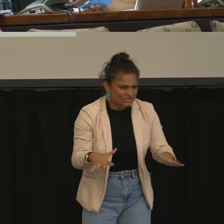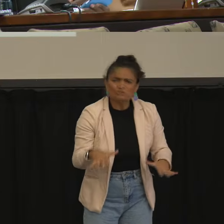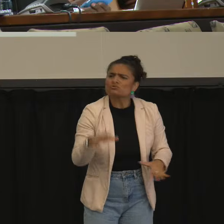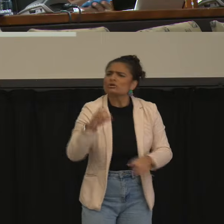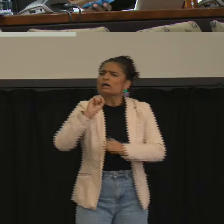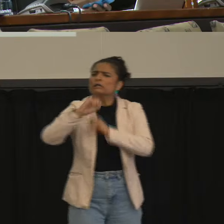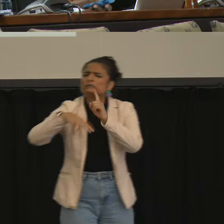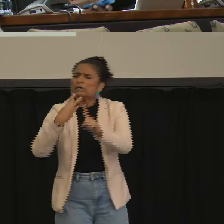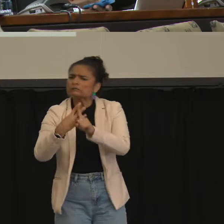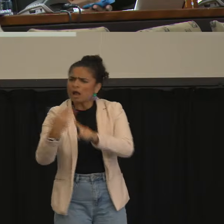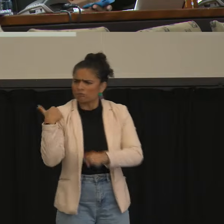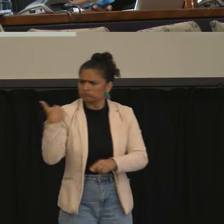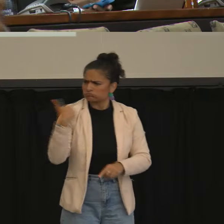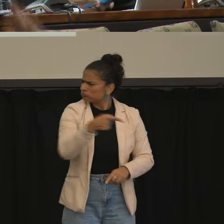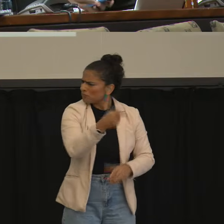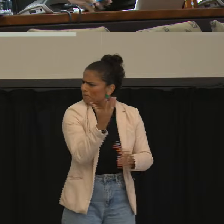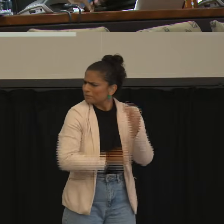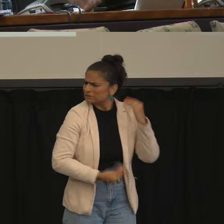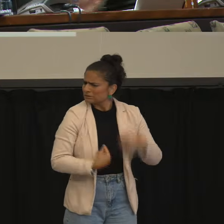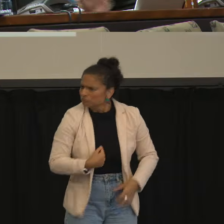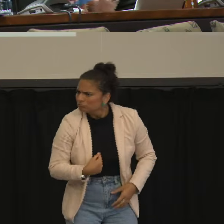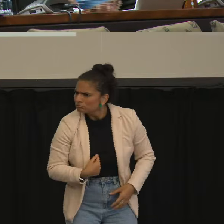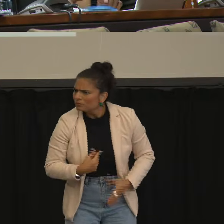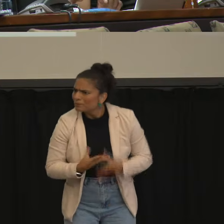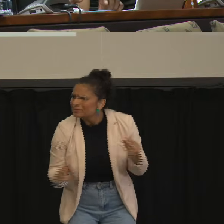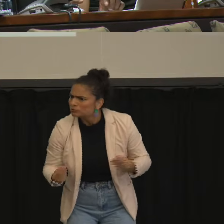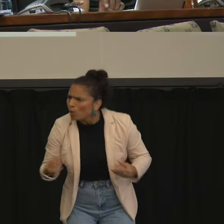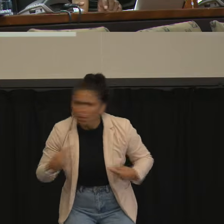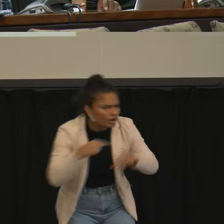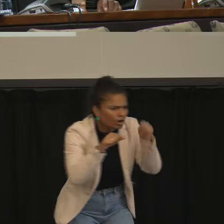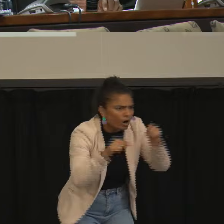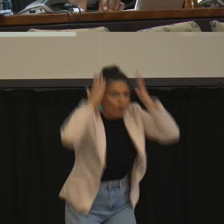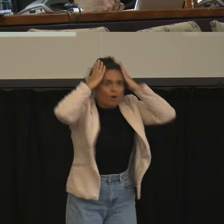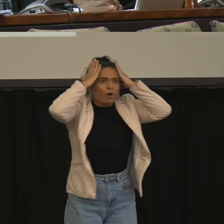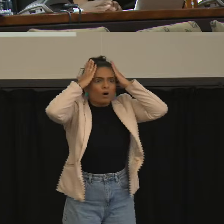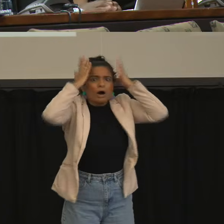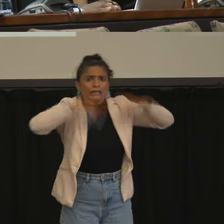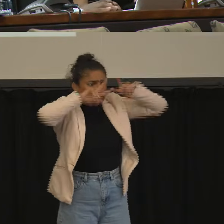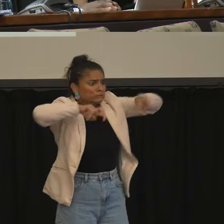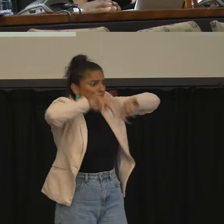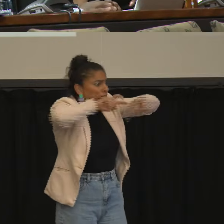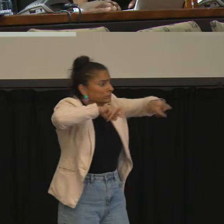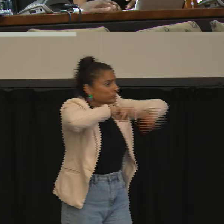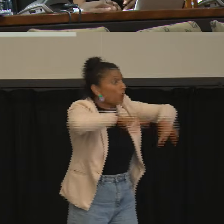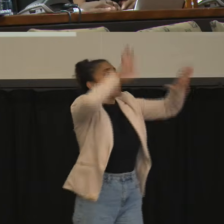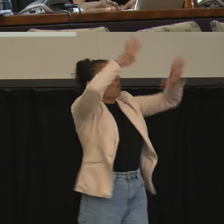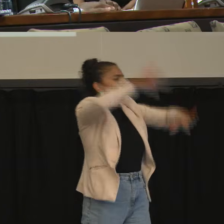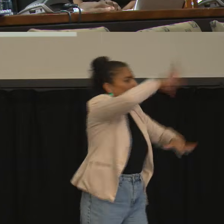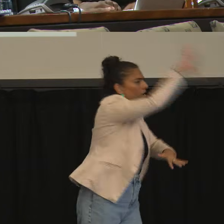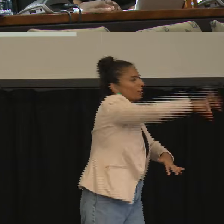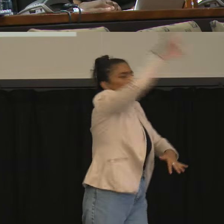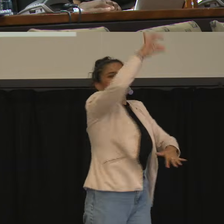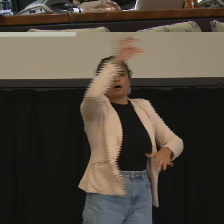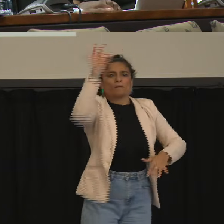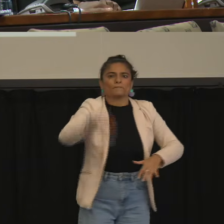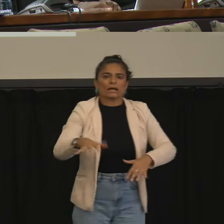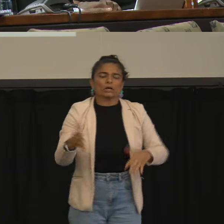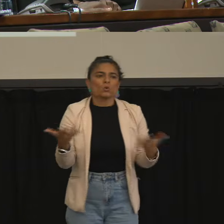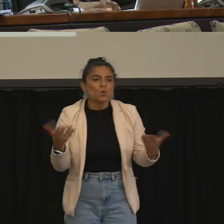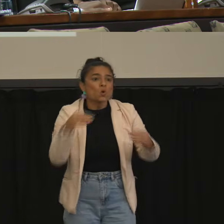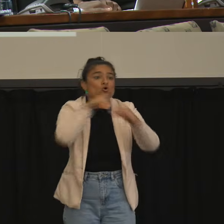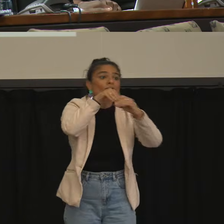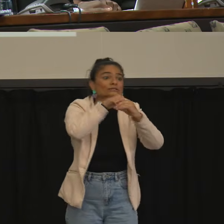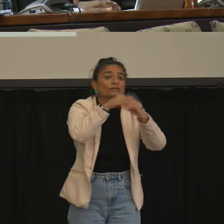So at HandLab, we shared all our feedback, and then SADiLaR would come back. We shared all our content. SADiLaR would come back and say,